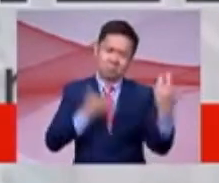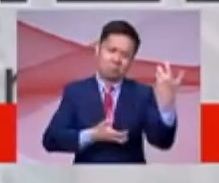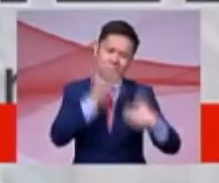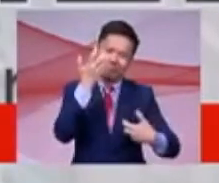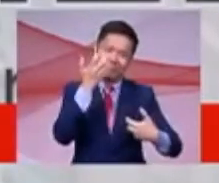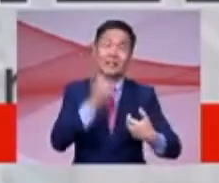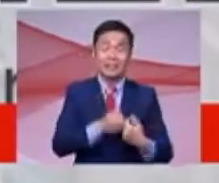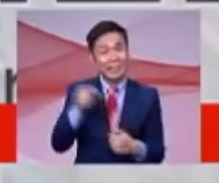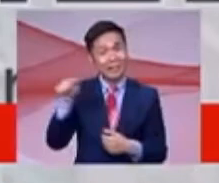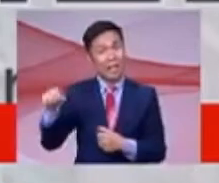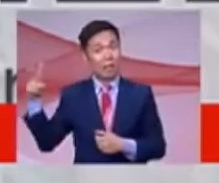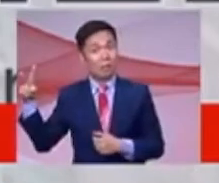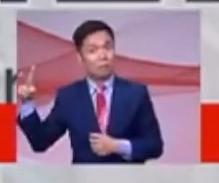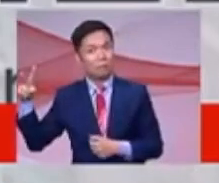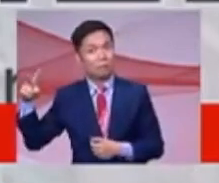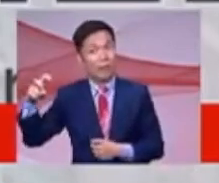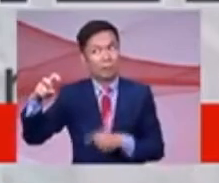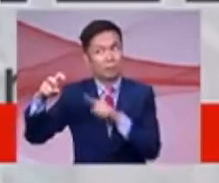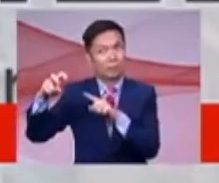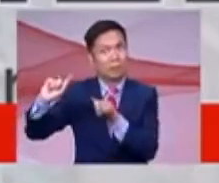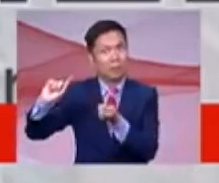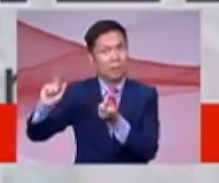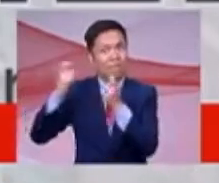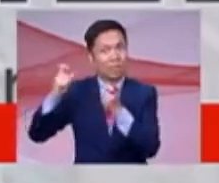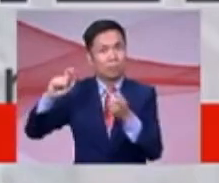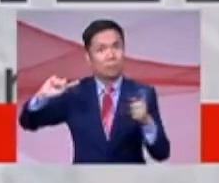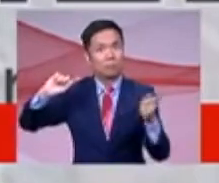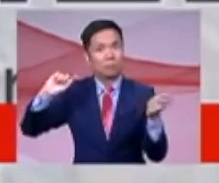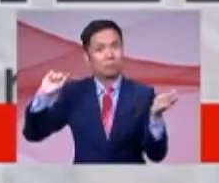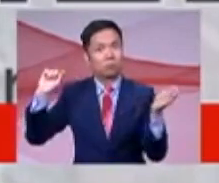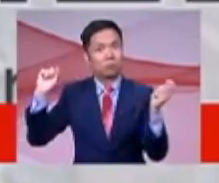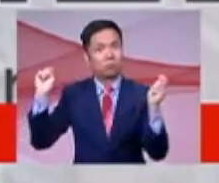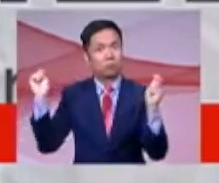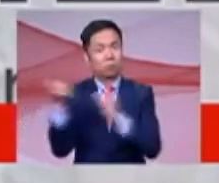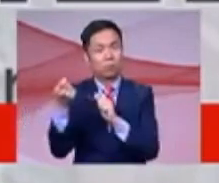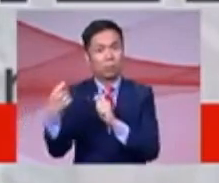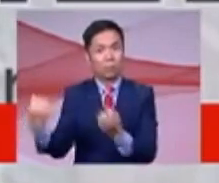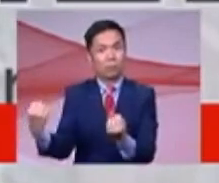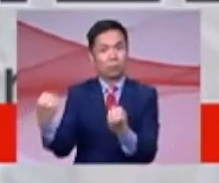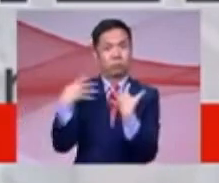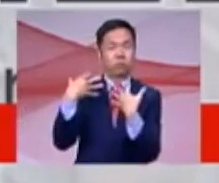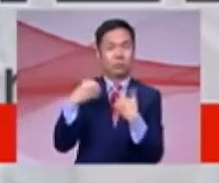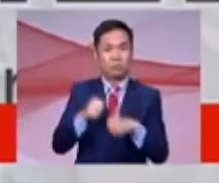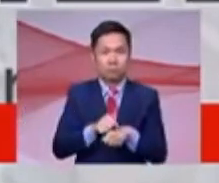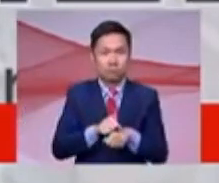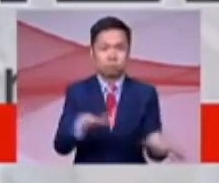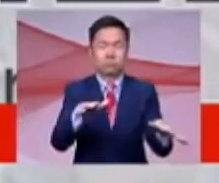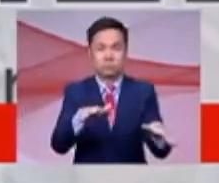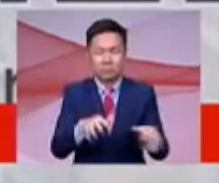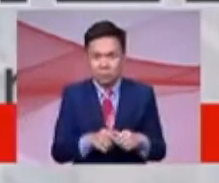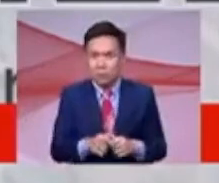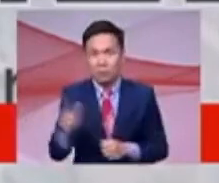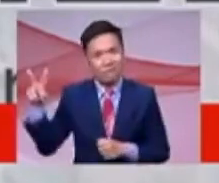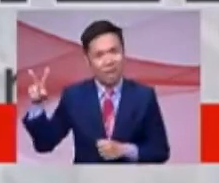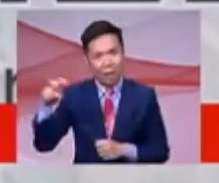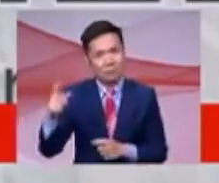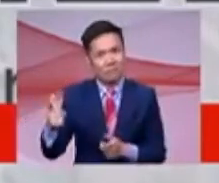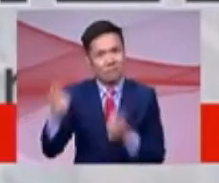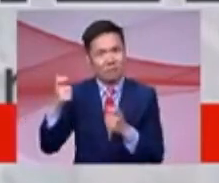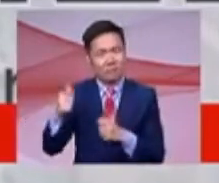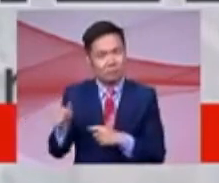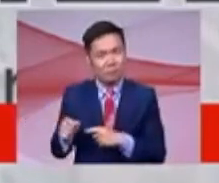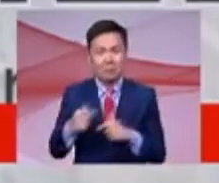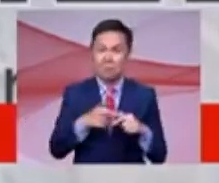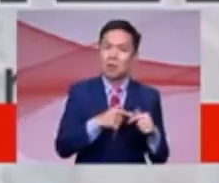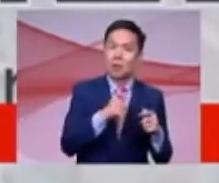but the virus is adapting to us faster and infecting us faster. So I think these are some of the initiatives that we